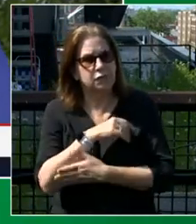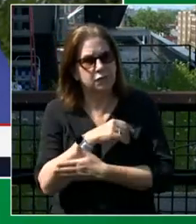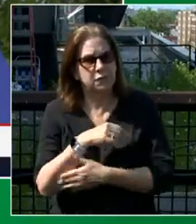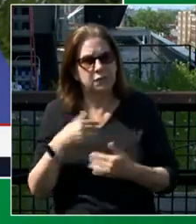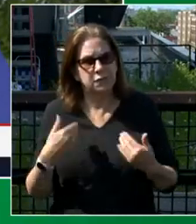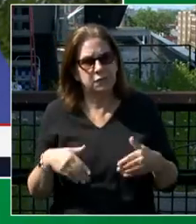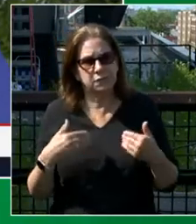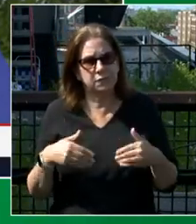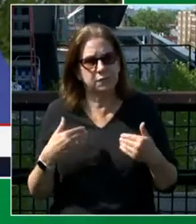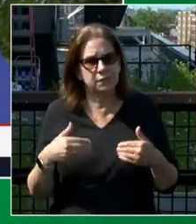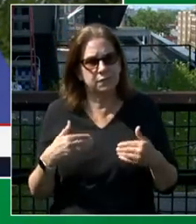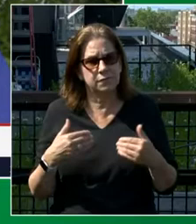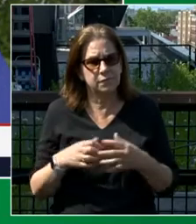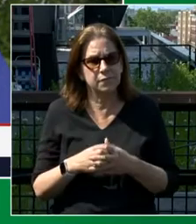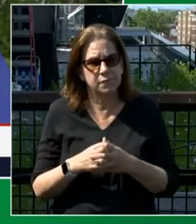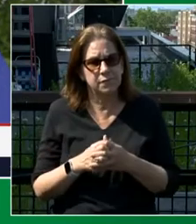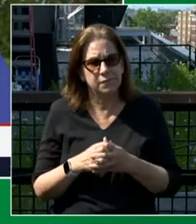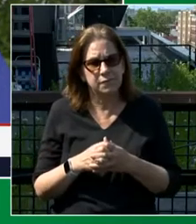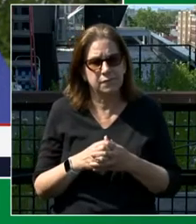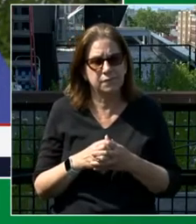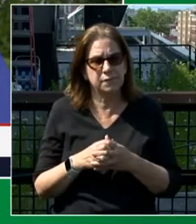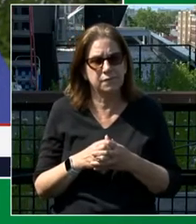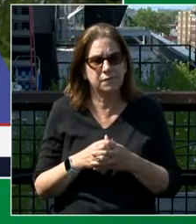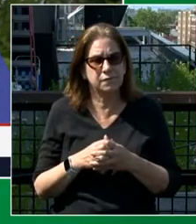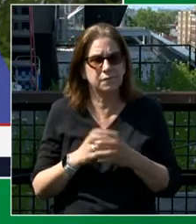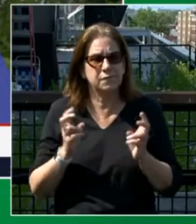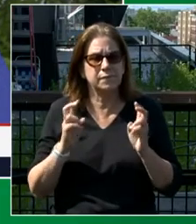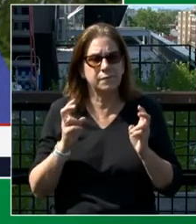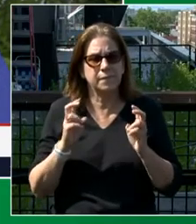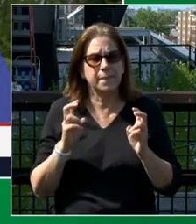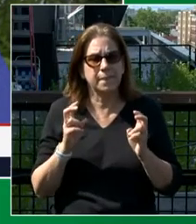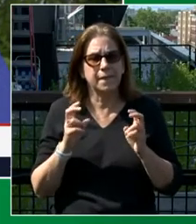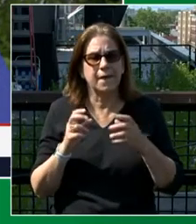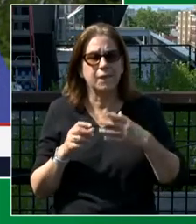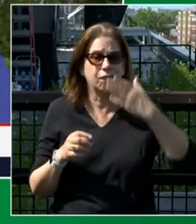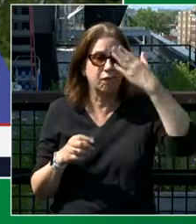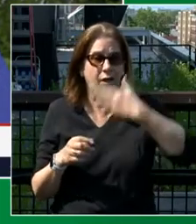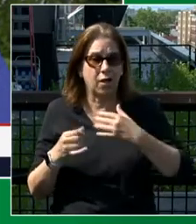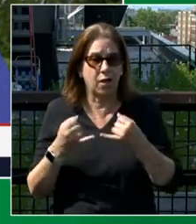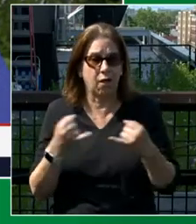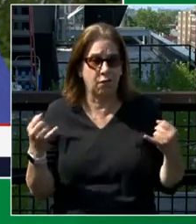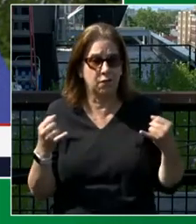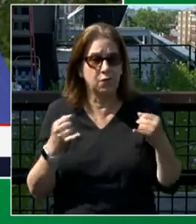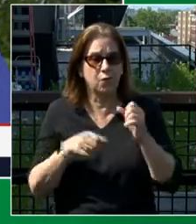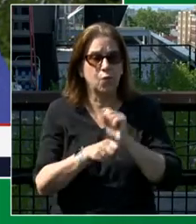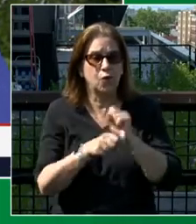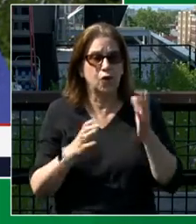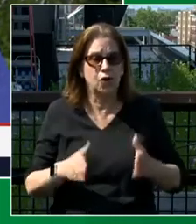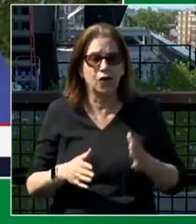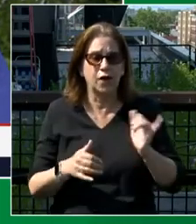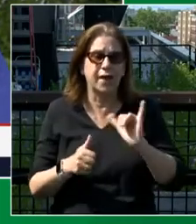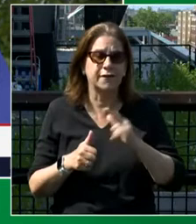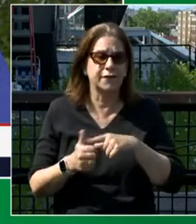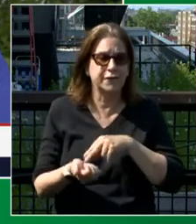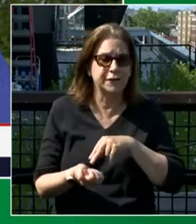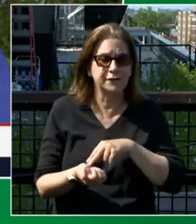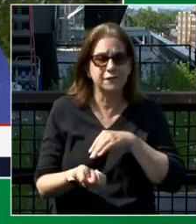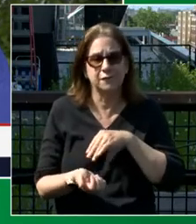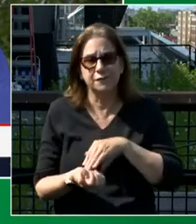line. And but I think people have realized the importance of community and collective